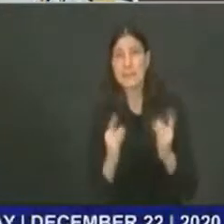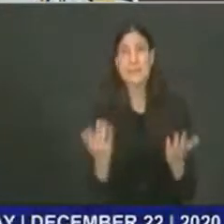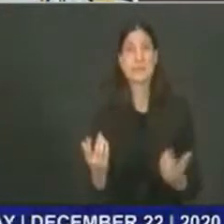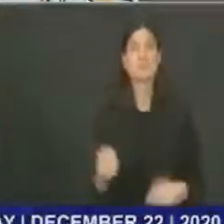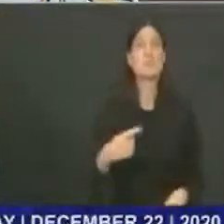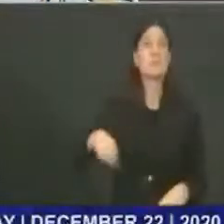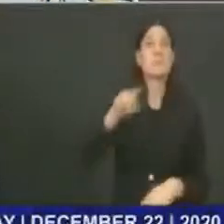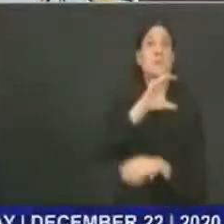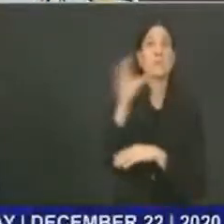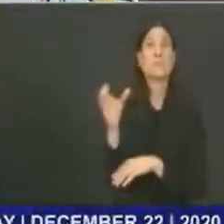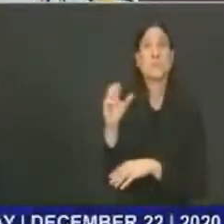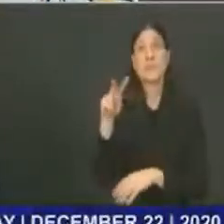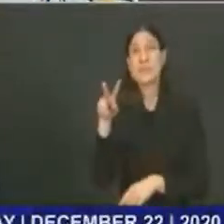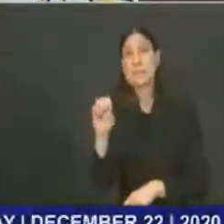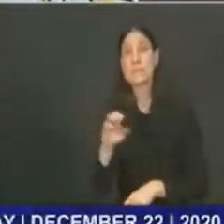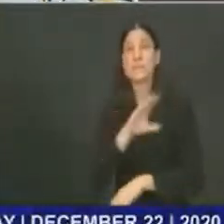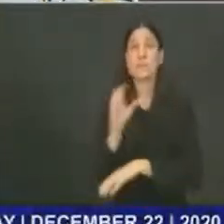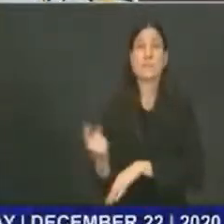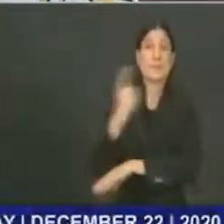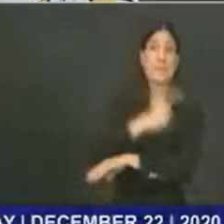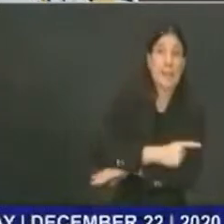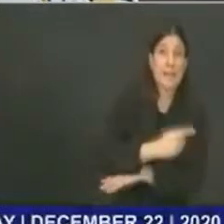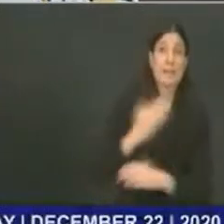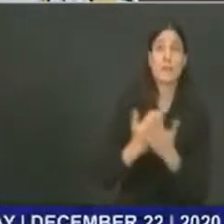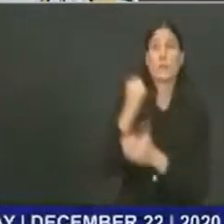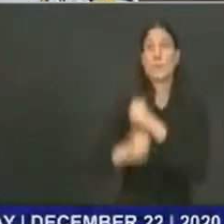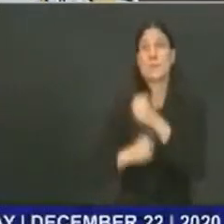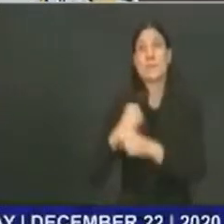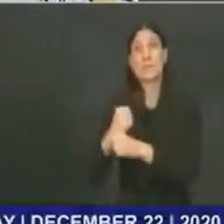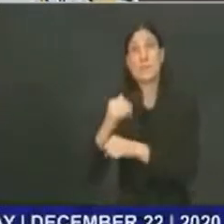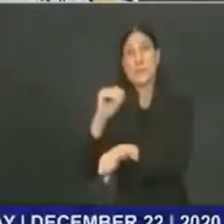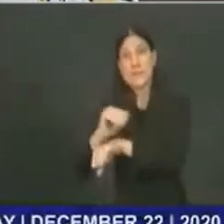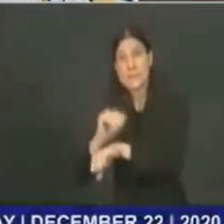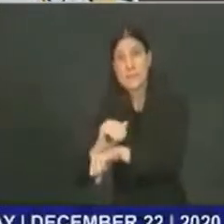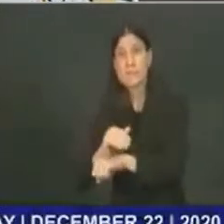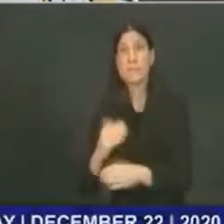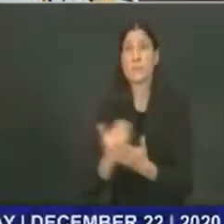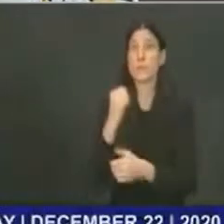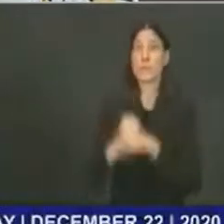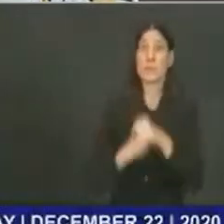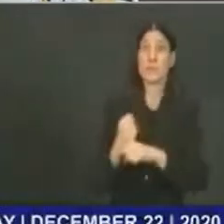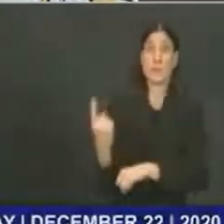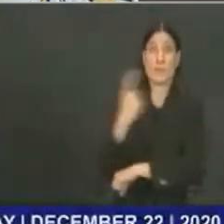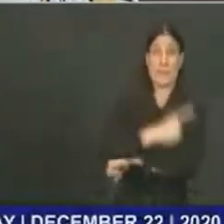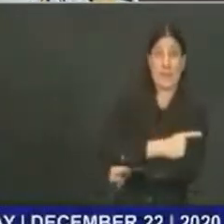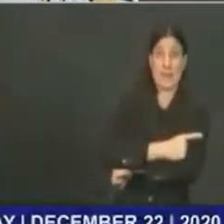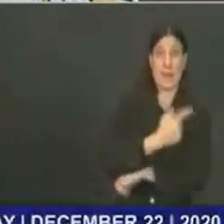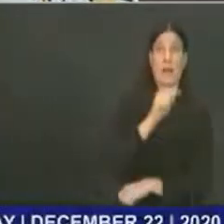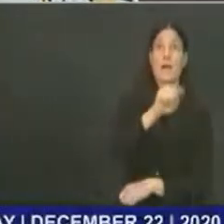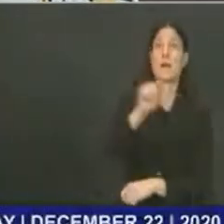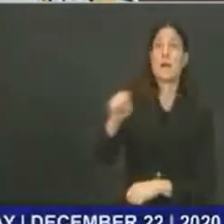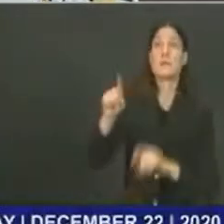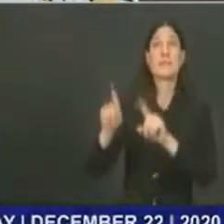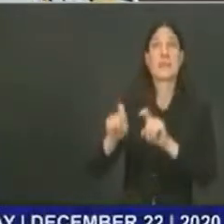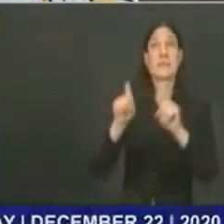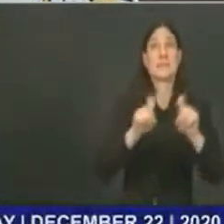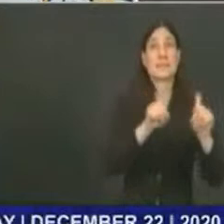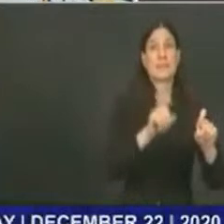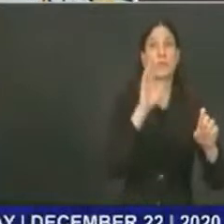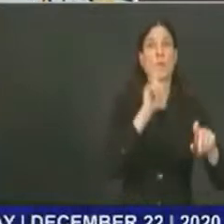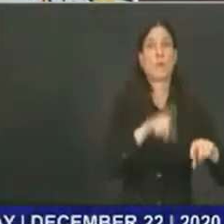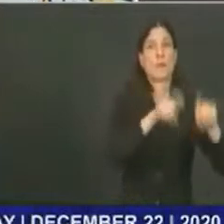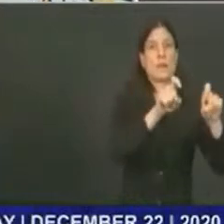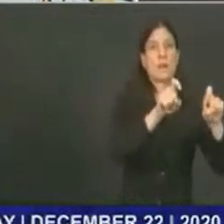people you live with, and find other ways to communicate with your loved ones